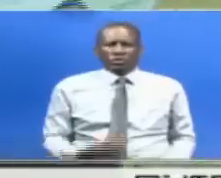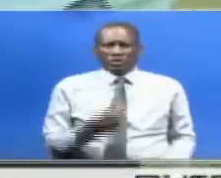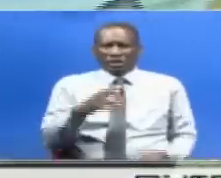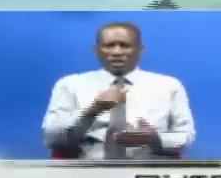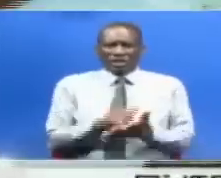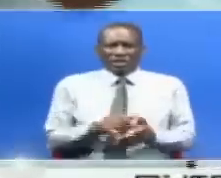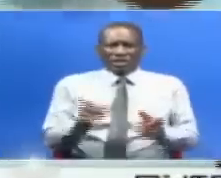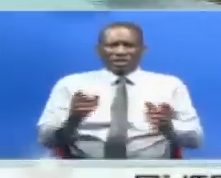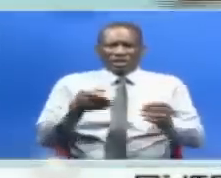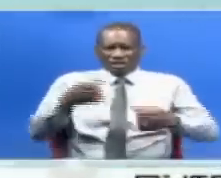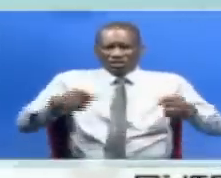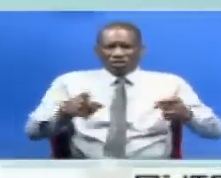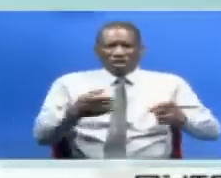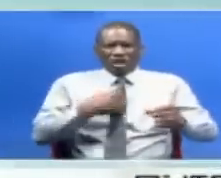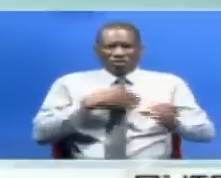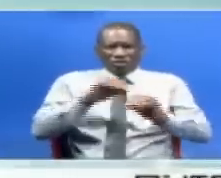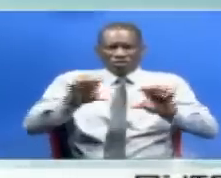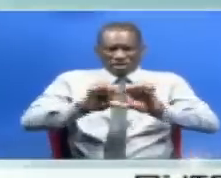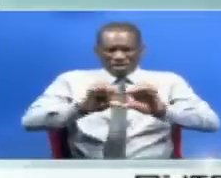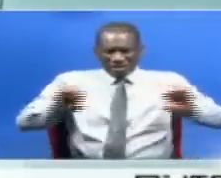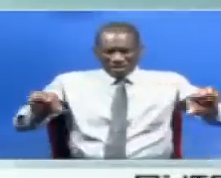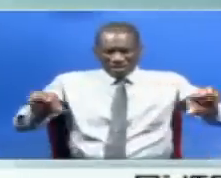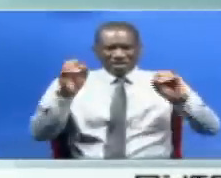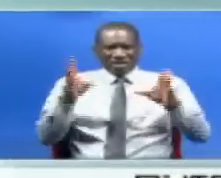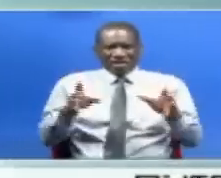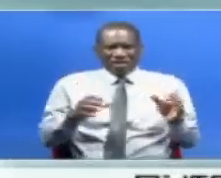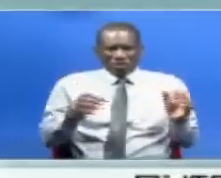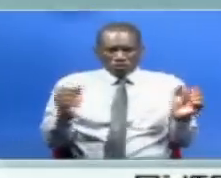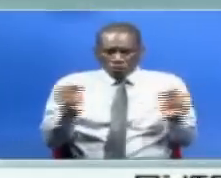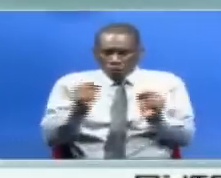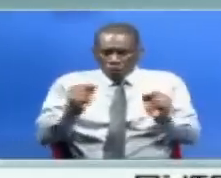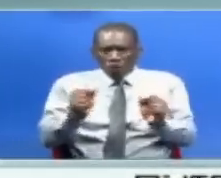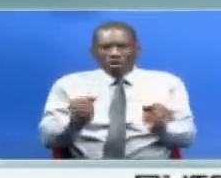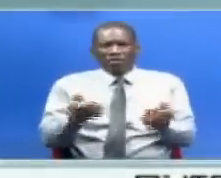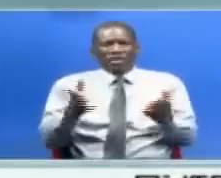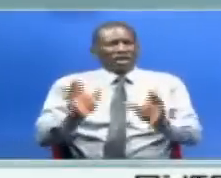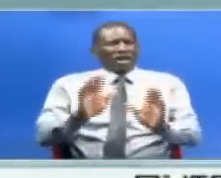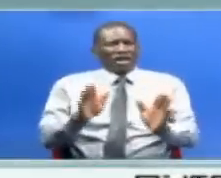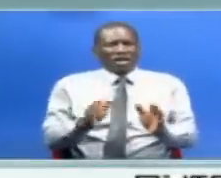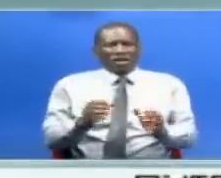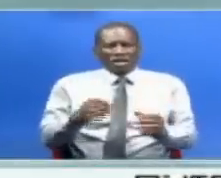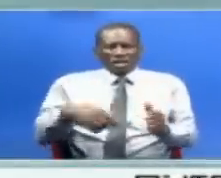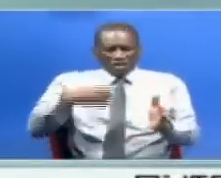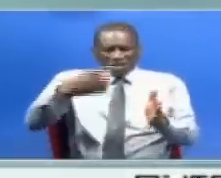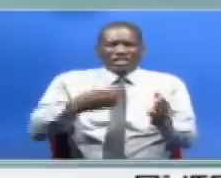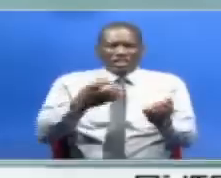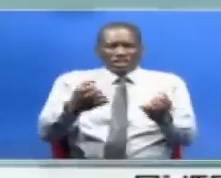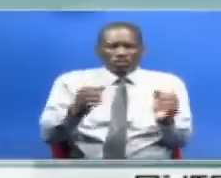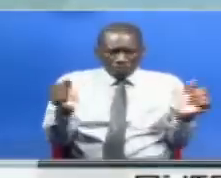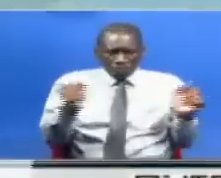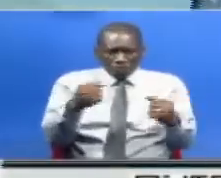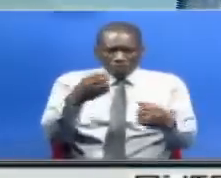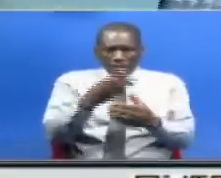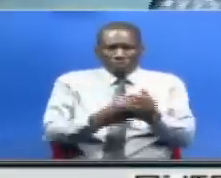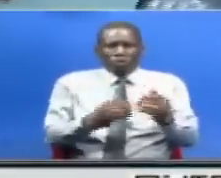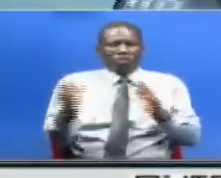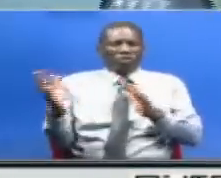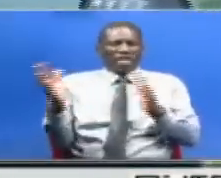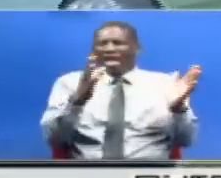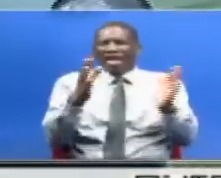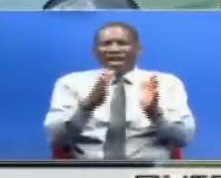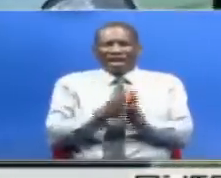doesn't have a grill here for cooling purposes. Combustion engines need to be cooled by both air and